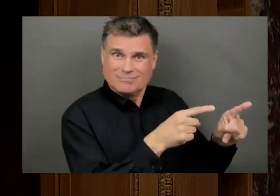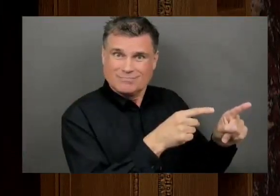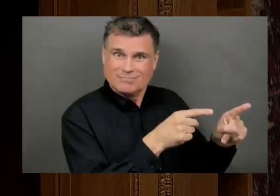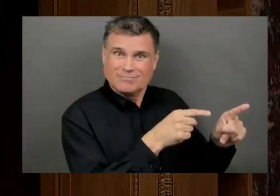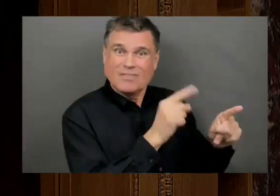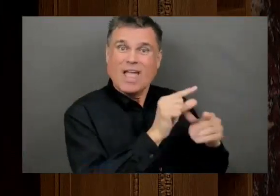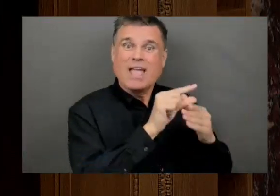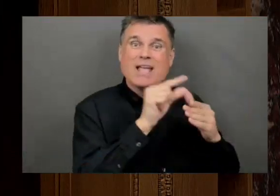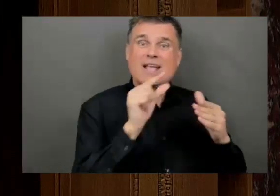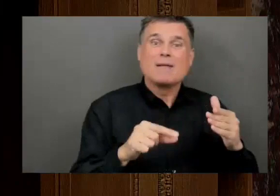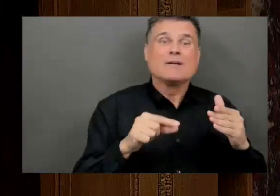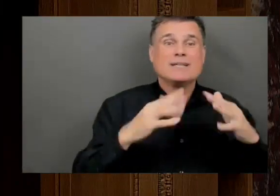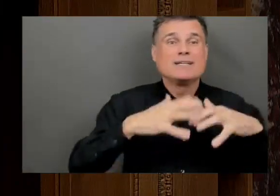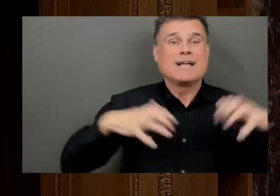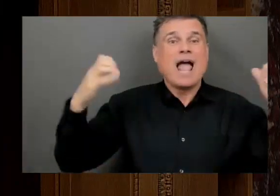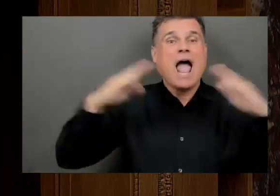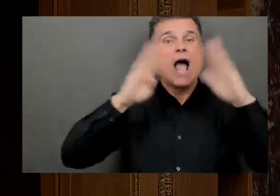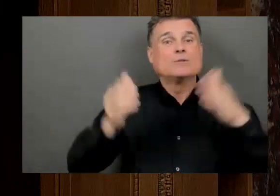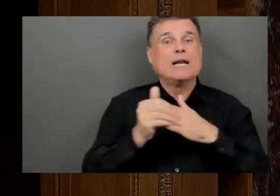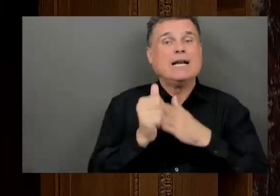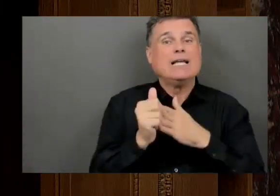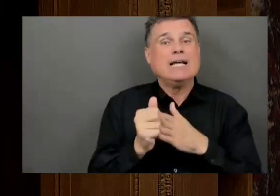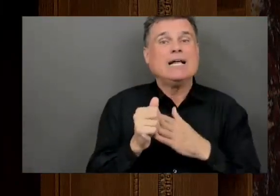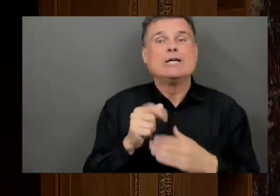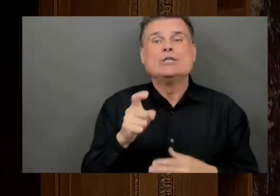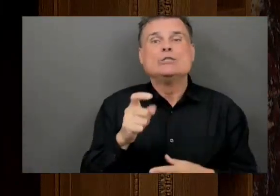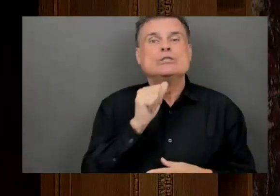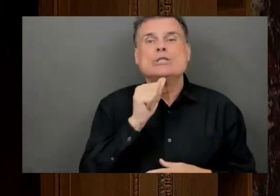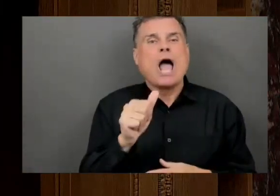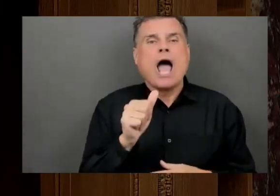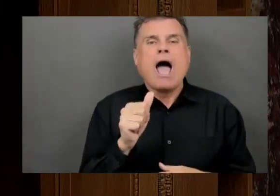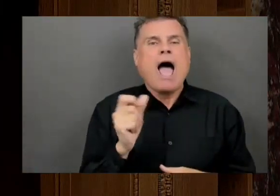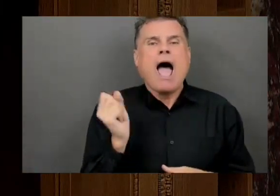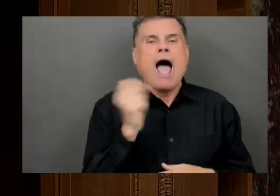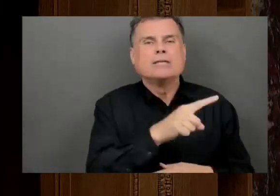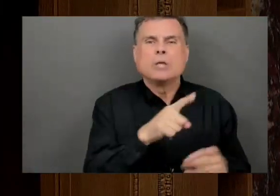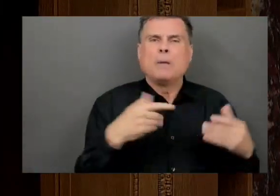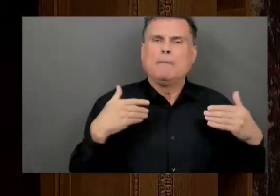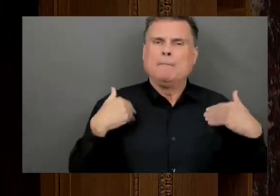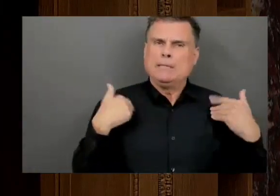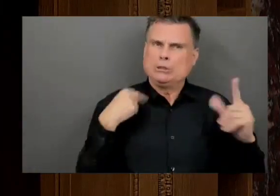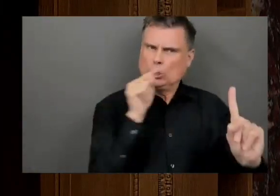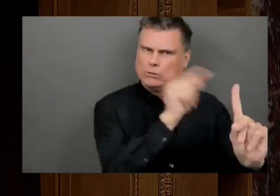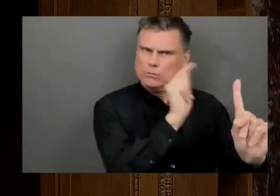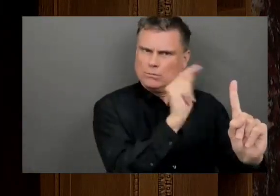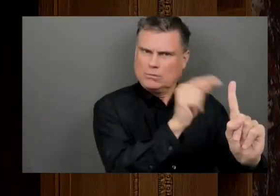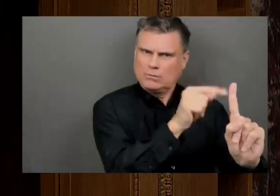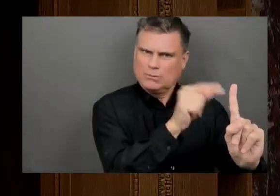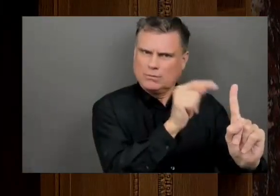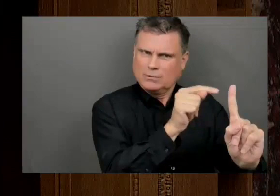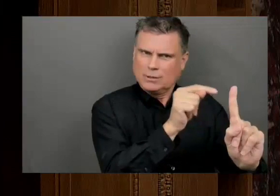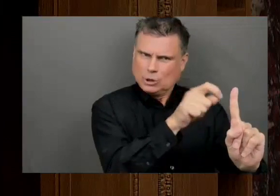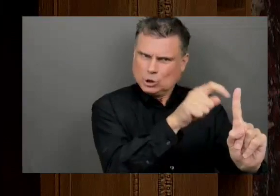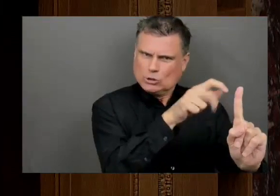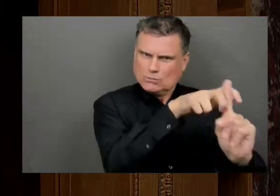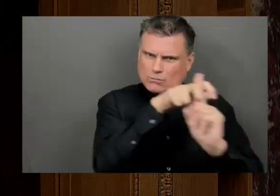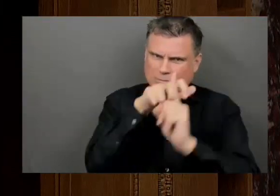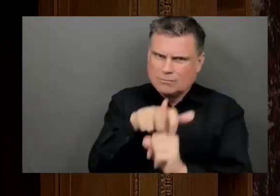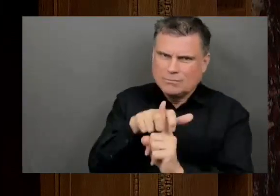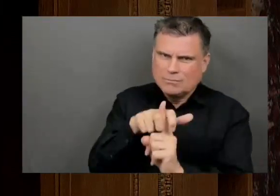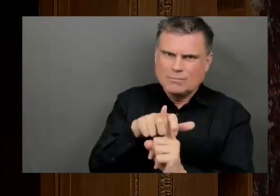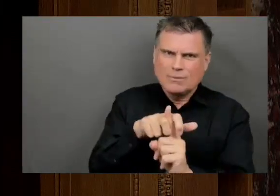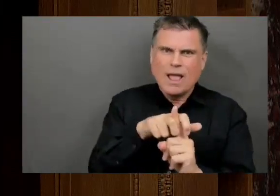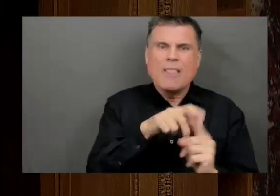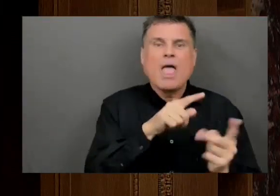question as the appropriate person to answer the question. Mr. Speaker, that is absurd. And it's why people are doubting